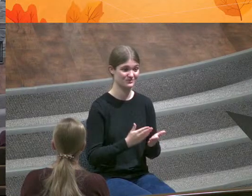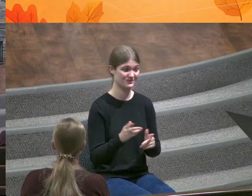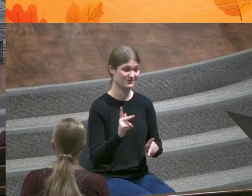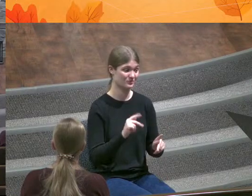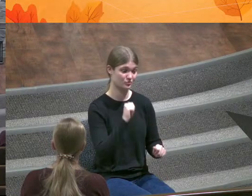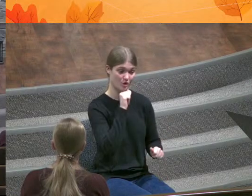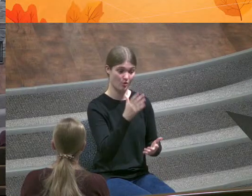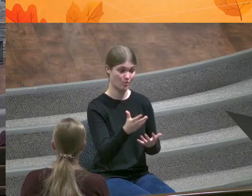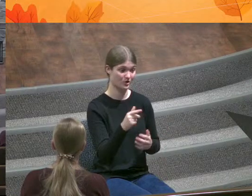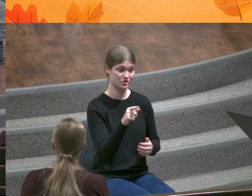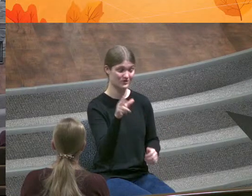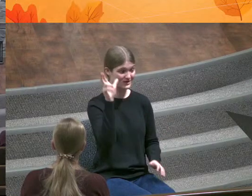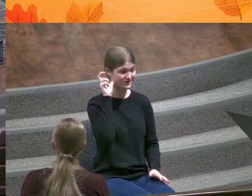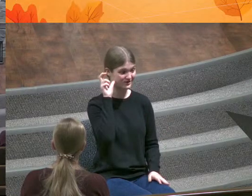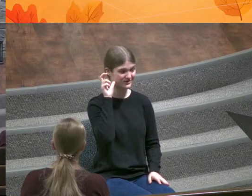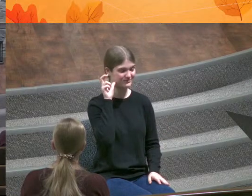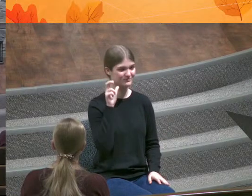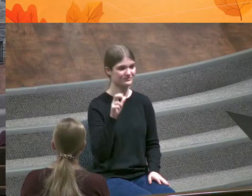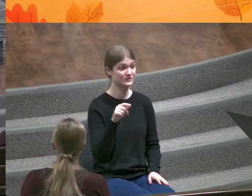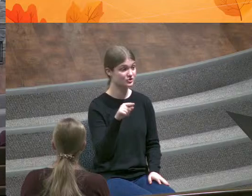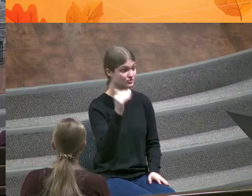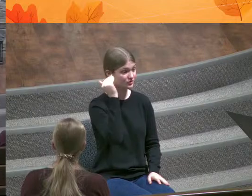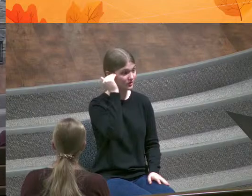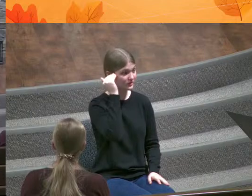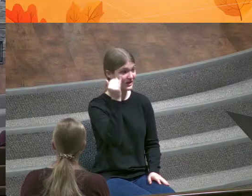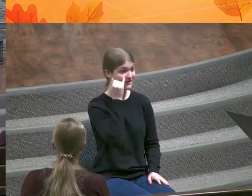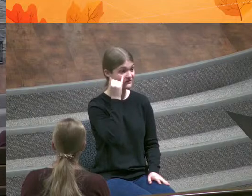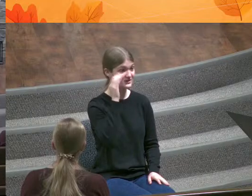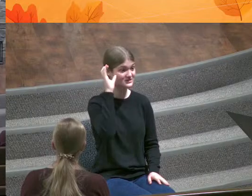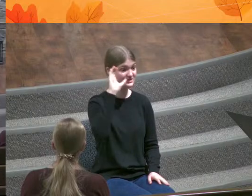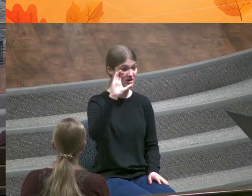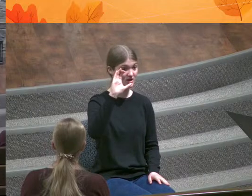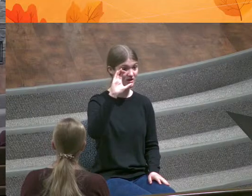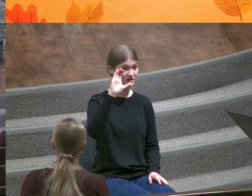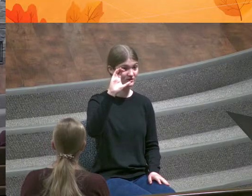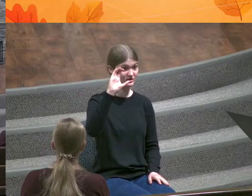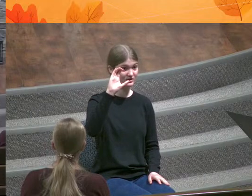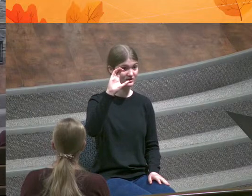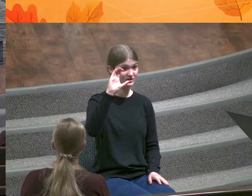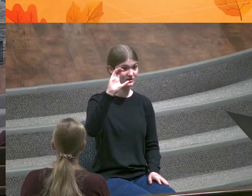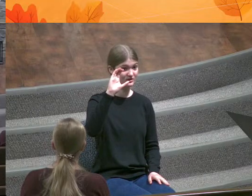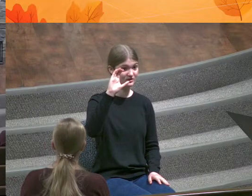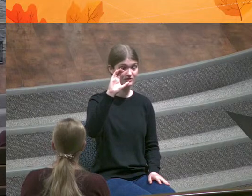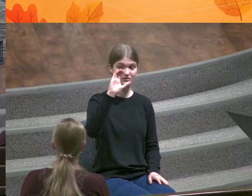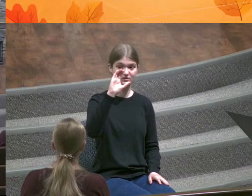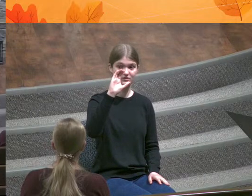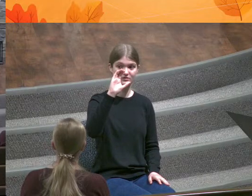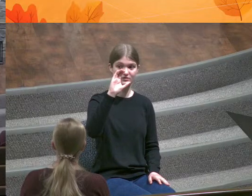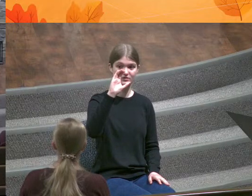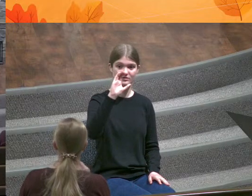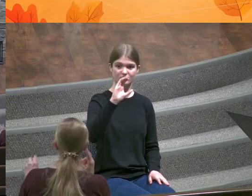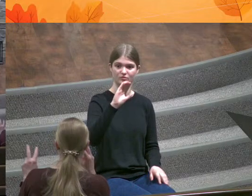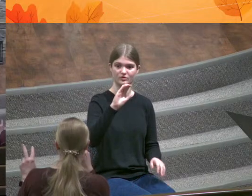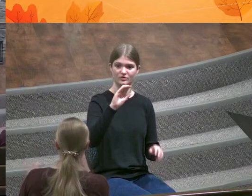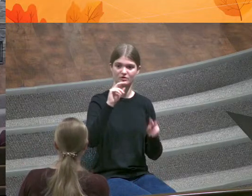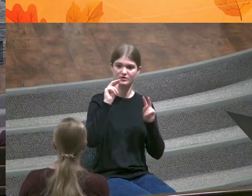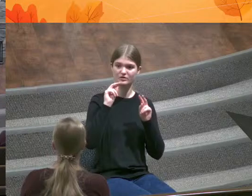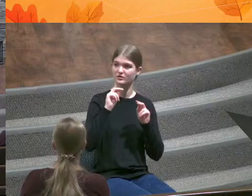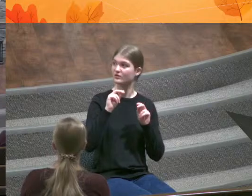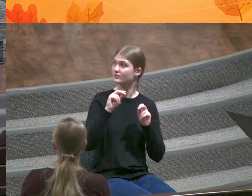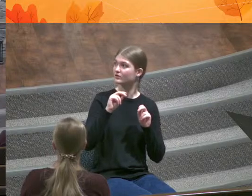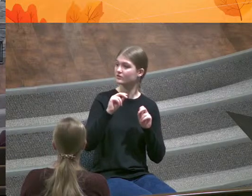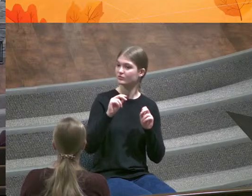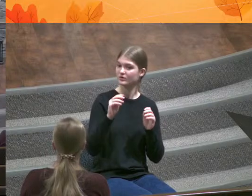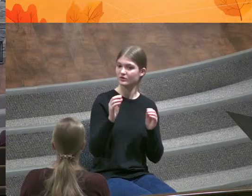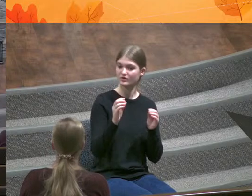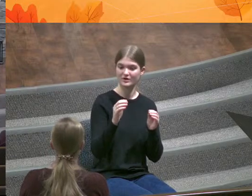don't want you to hear it. Did you know that if the sun were on the scale of things, we might just do this? On the scale of things, if the sun were